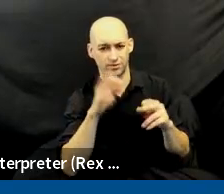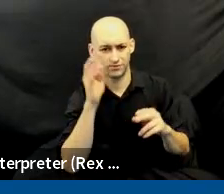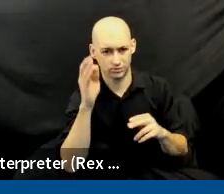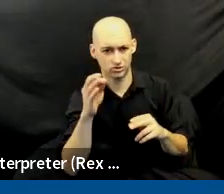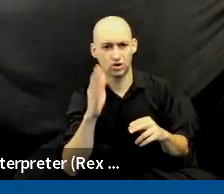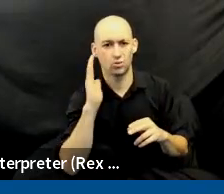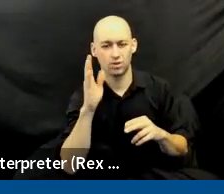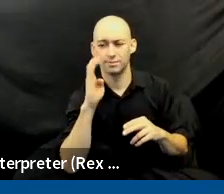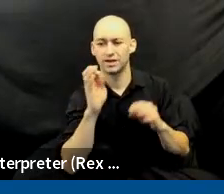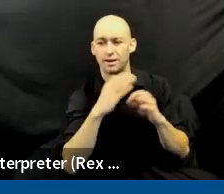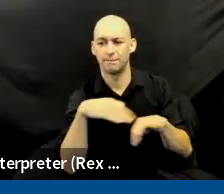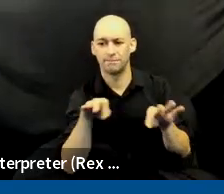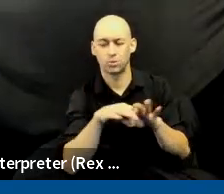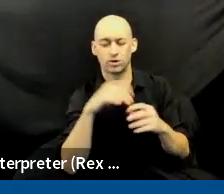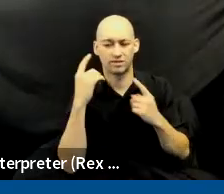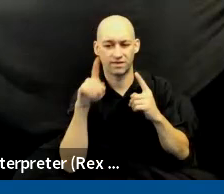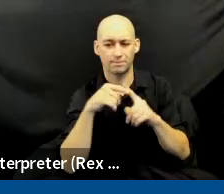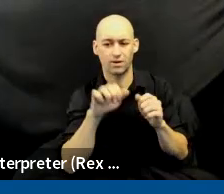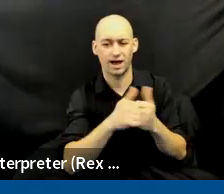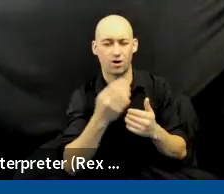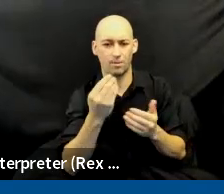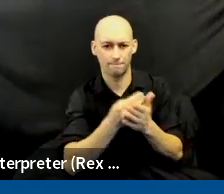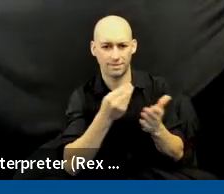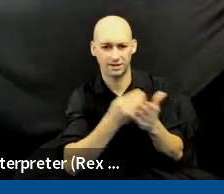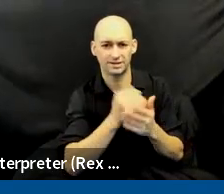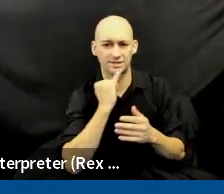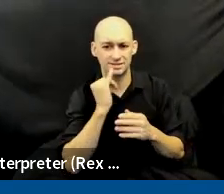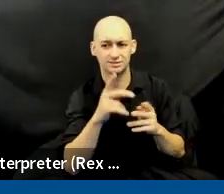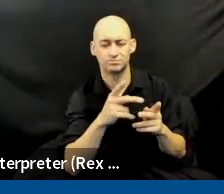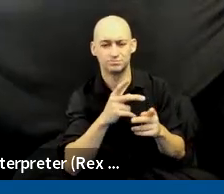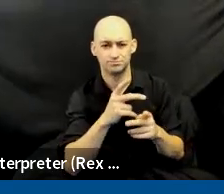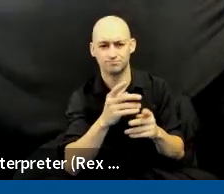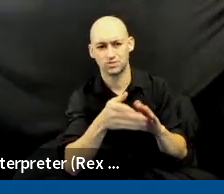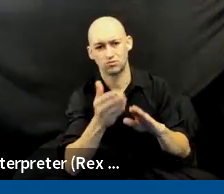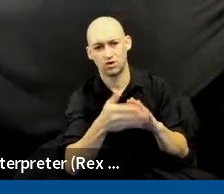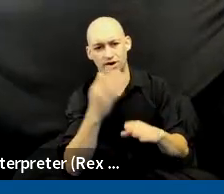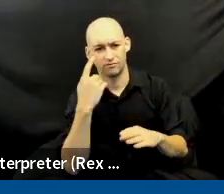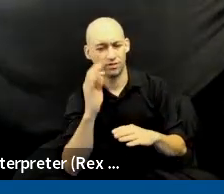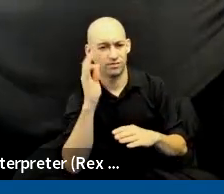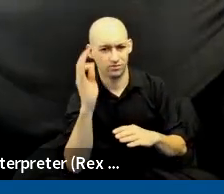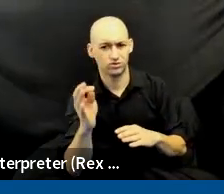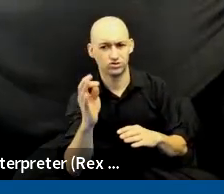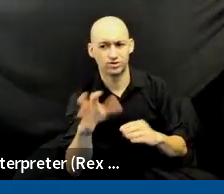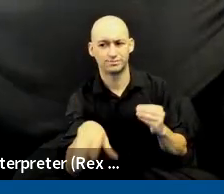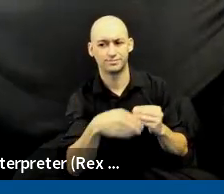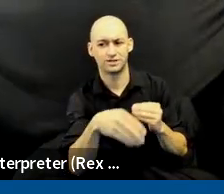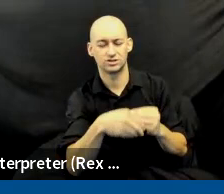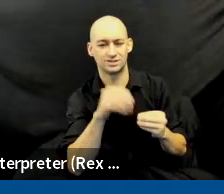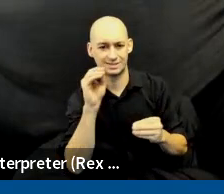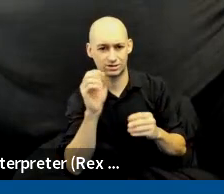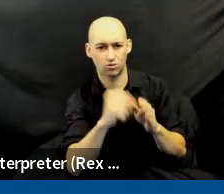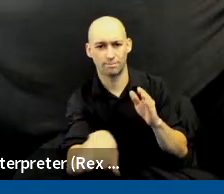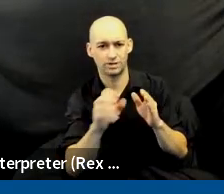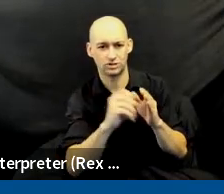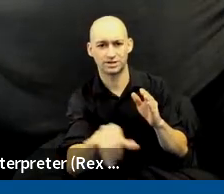important to consider how revenues generated can be used to provide investment towards the future, additional zero-emission infrastructure